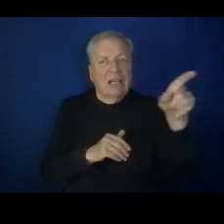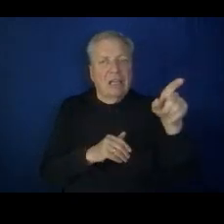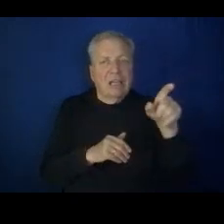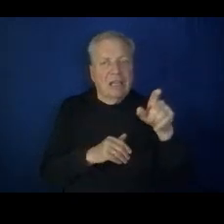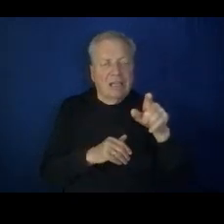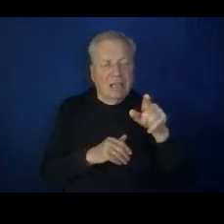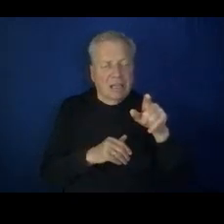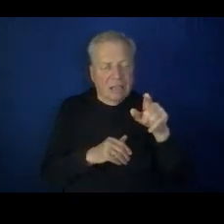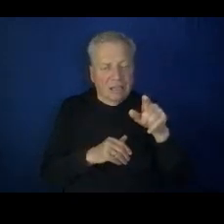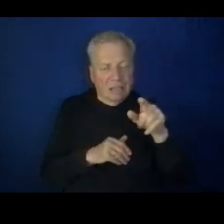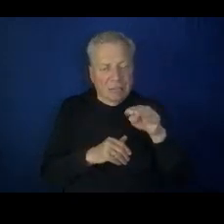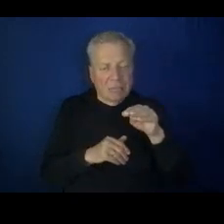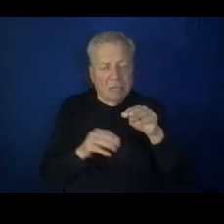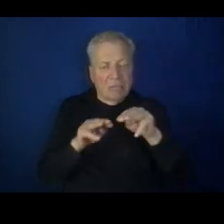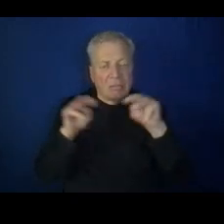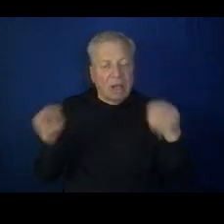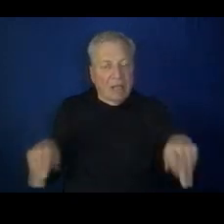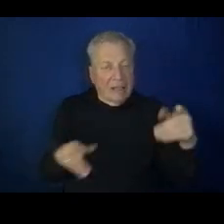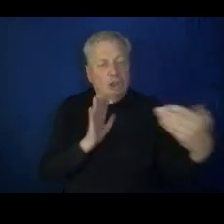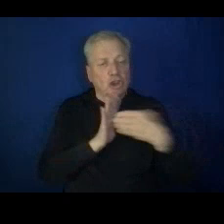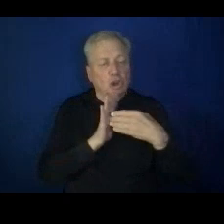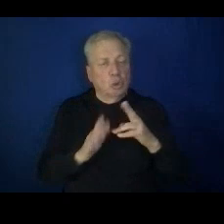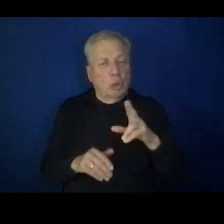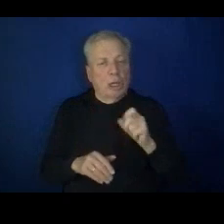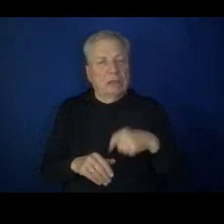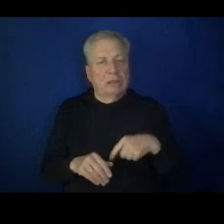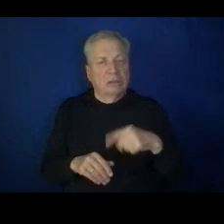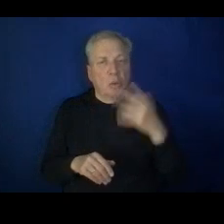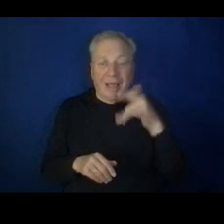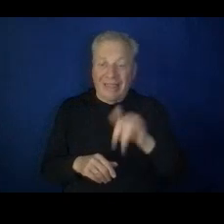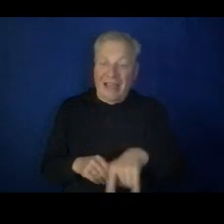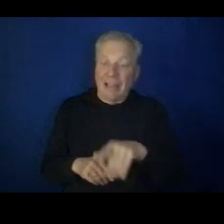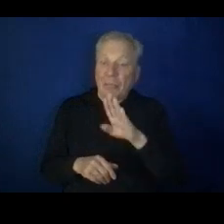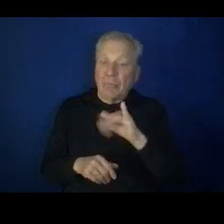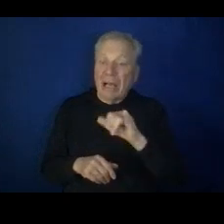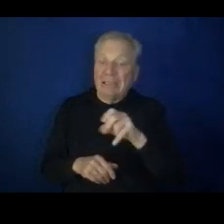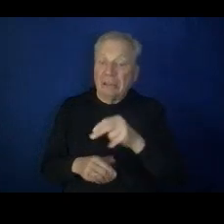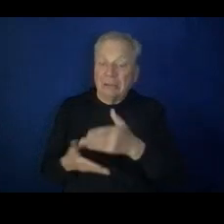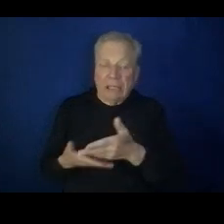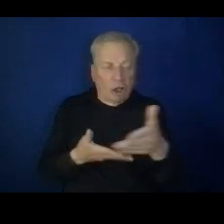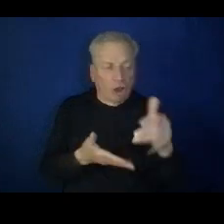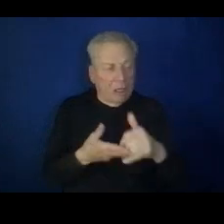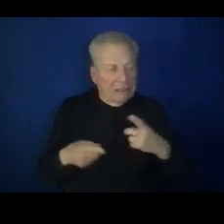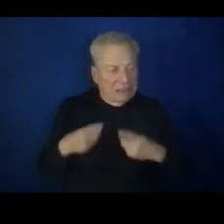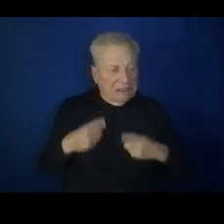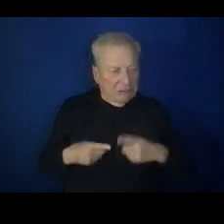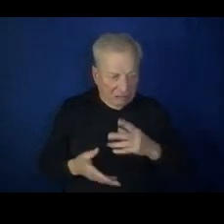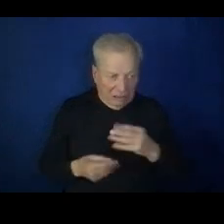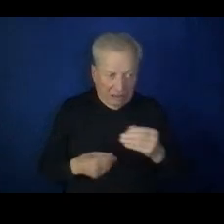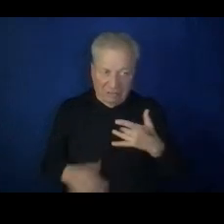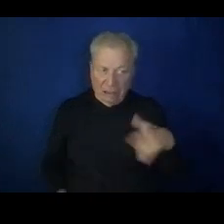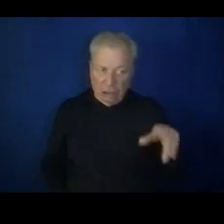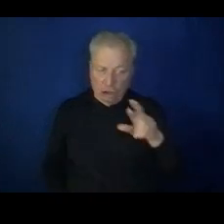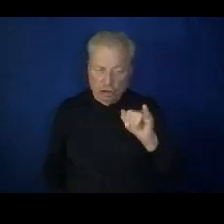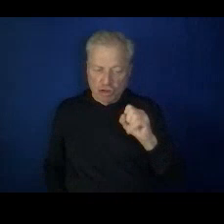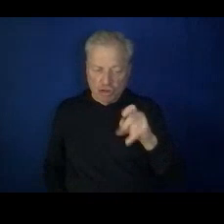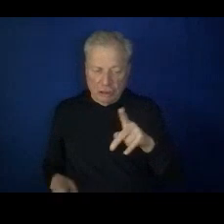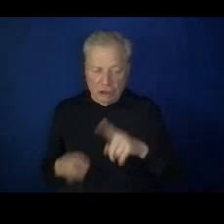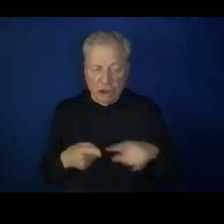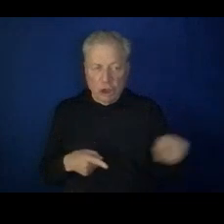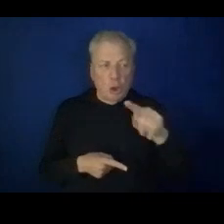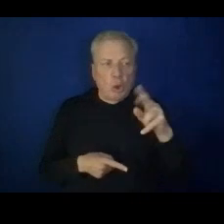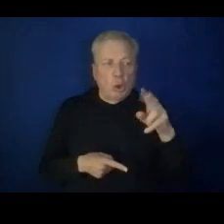1992 because bison carried this disease, and there was a fear of an imminent risk to the livestock industry